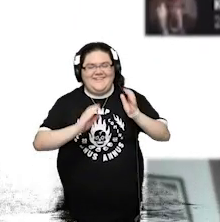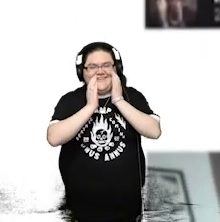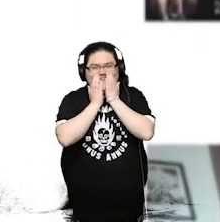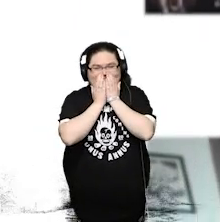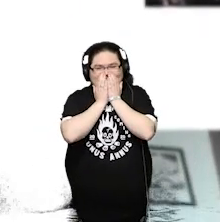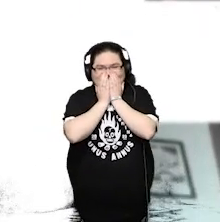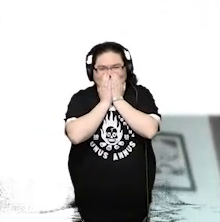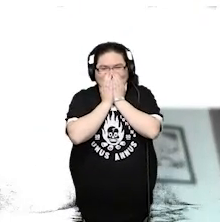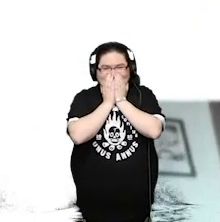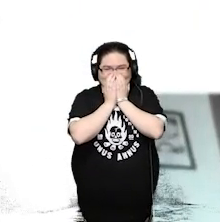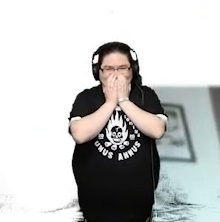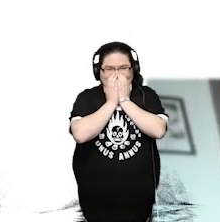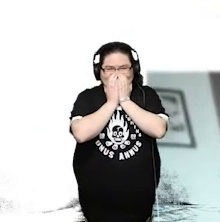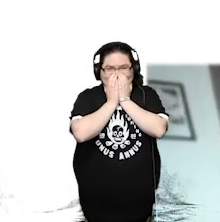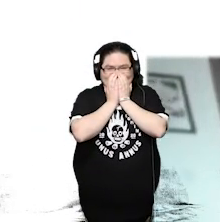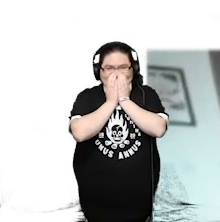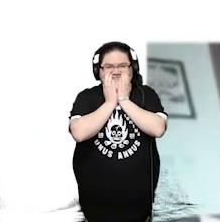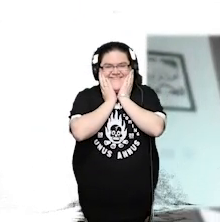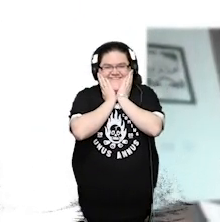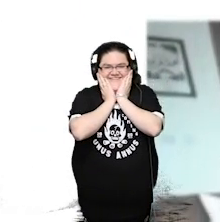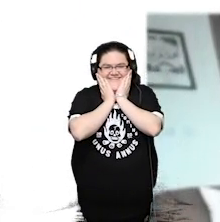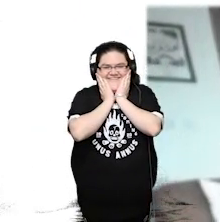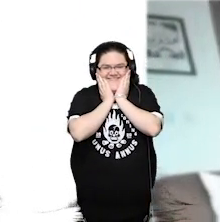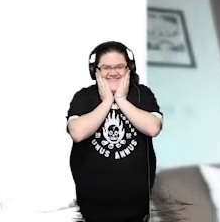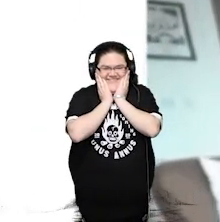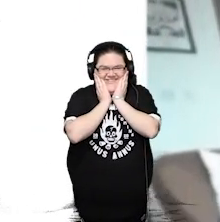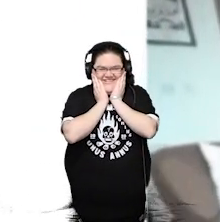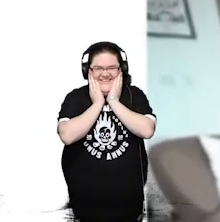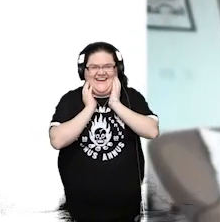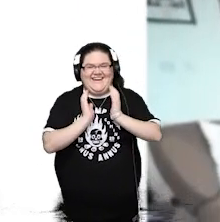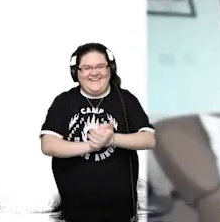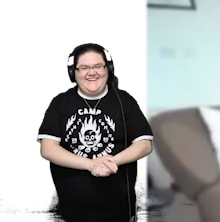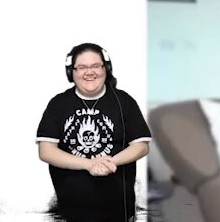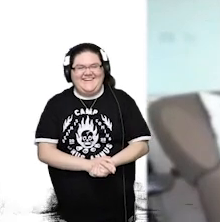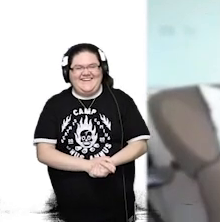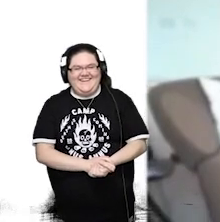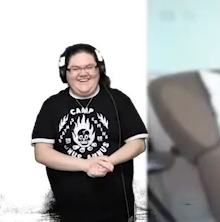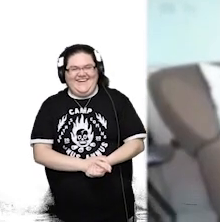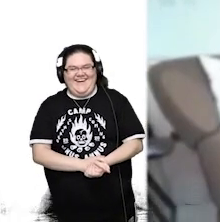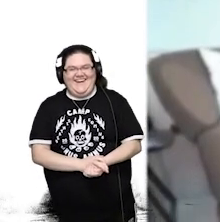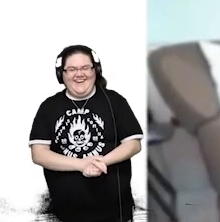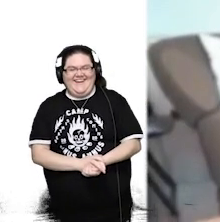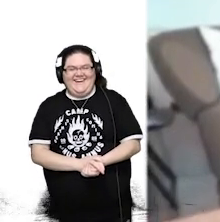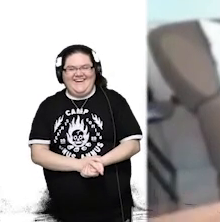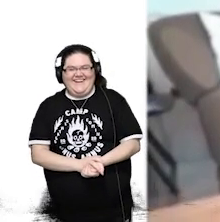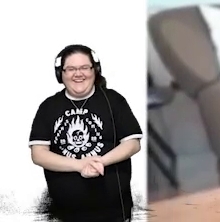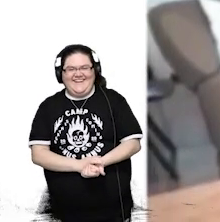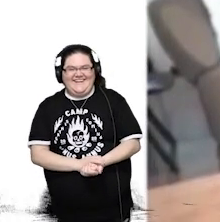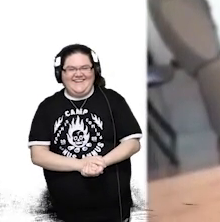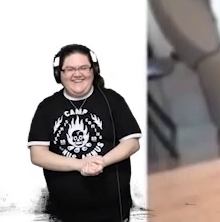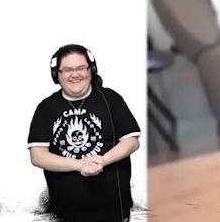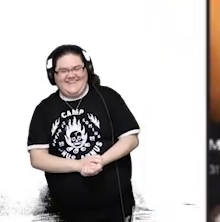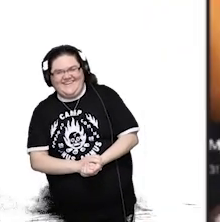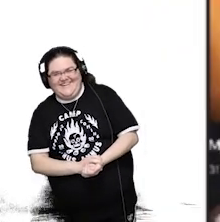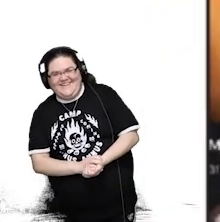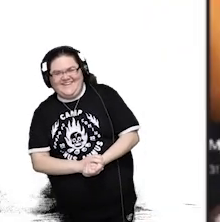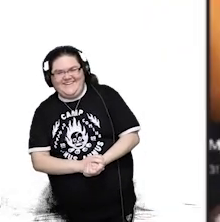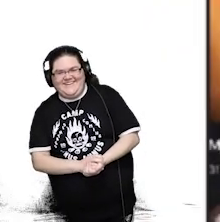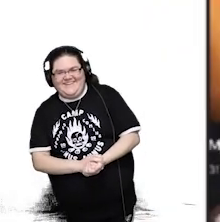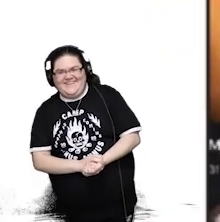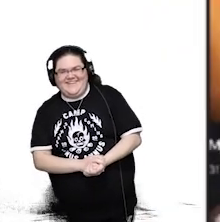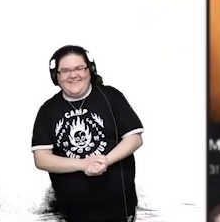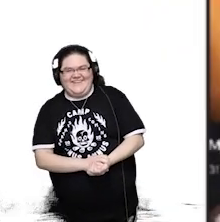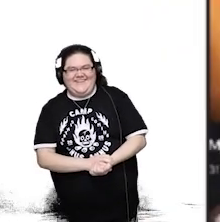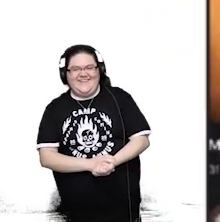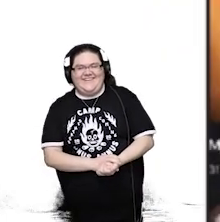September 2011. I had no idea who JJ was. Everyone was hyping up and I'm like, who's this guy with like 50,000 subscribers? I'm Vikstar, I'm the COD guy. Crazy how